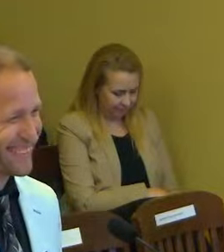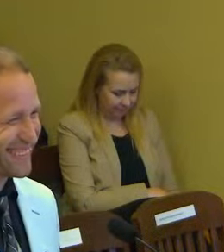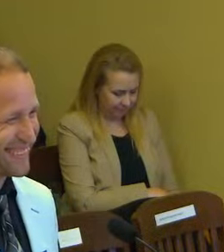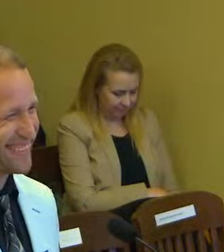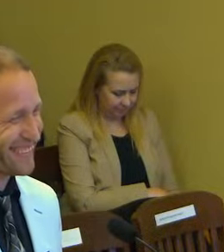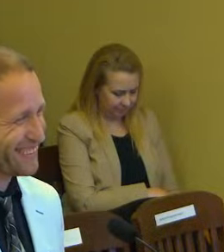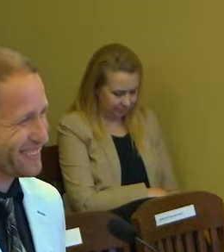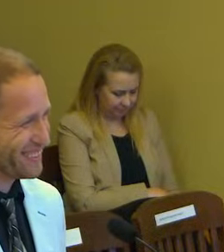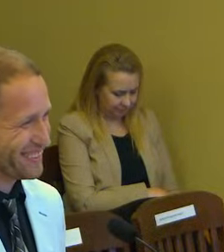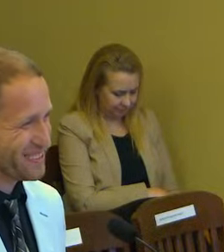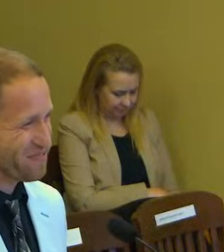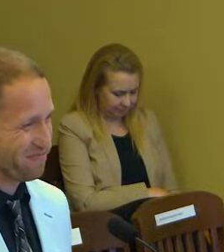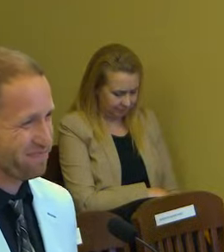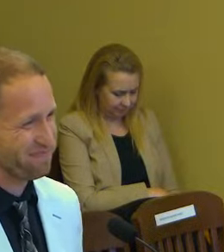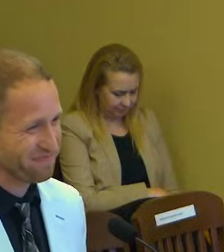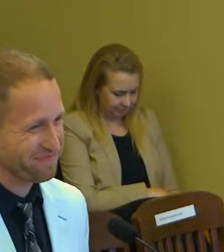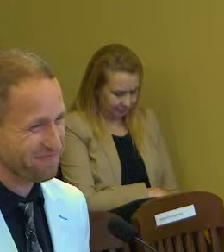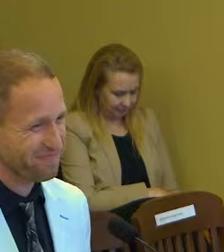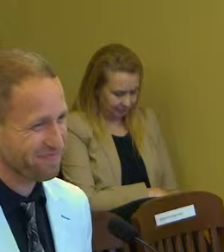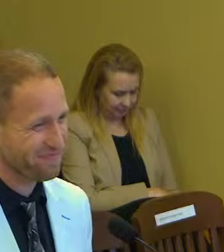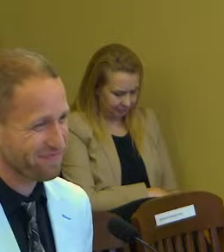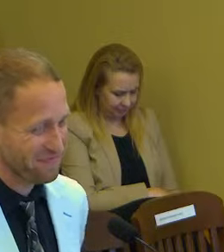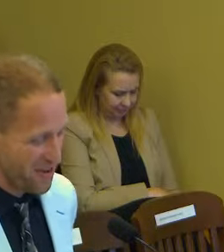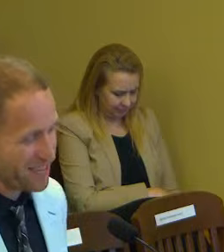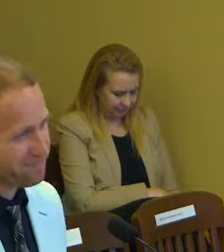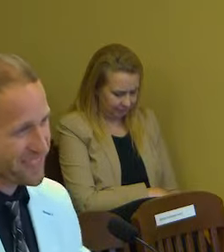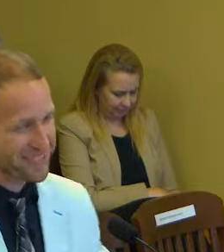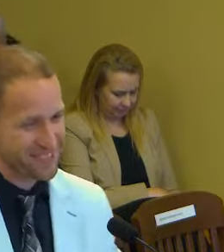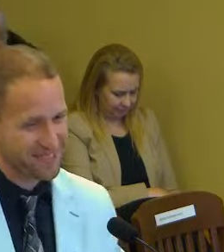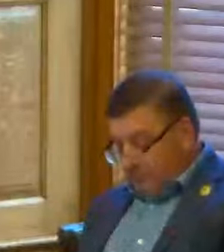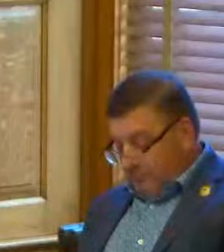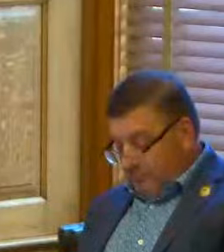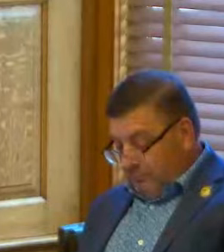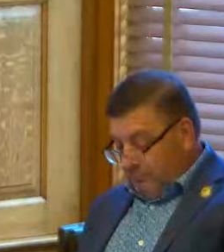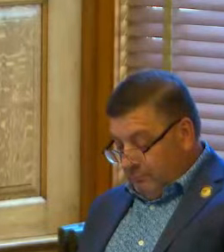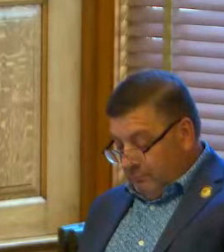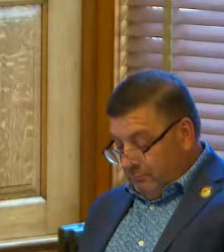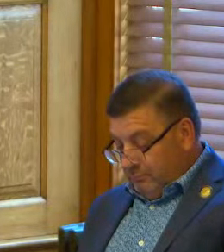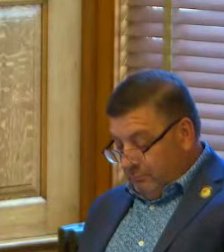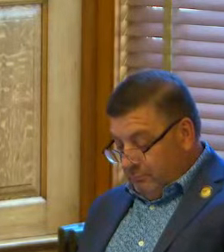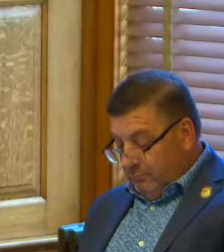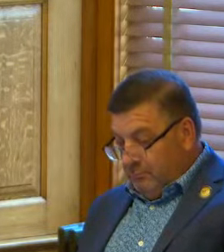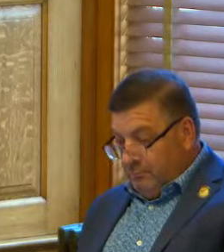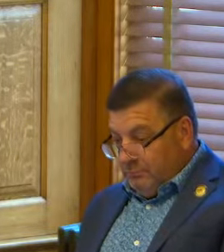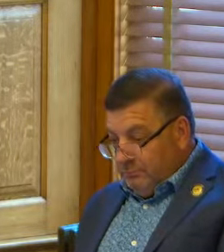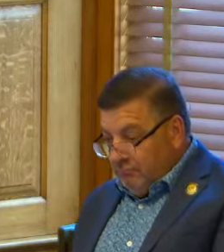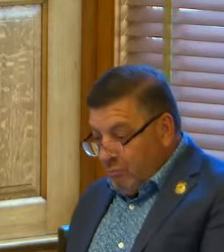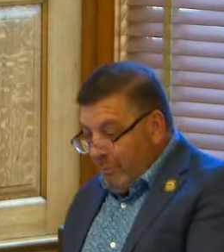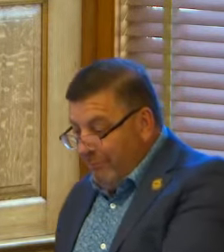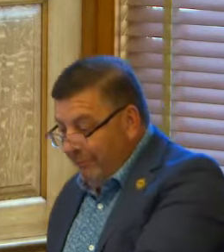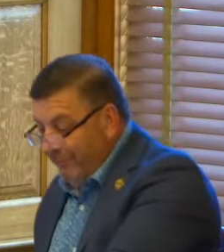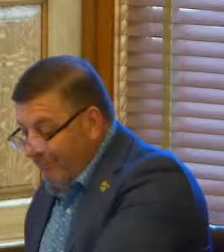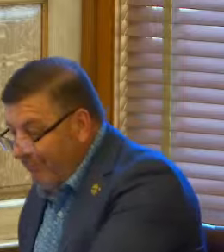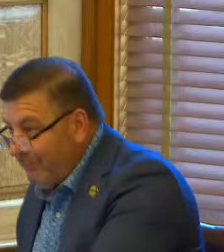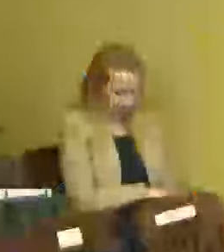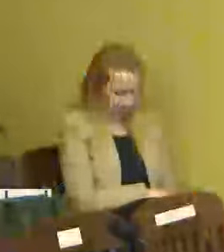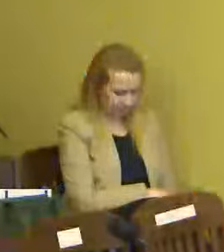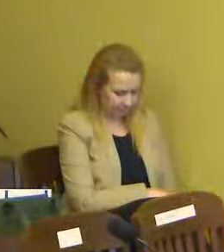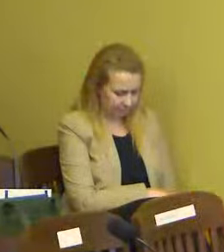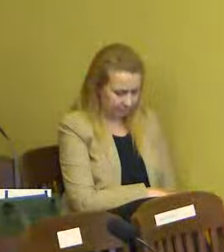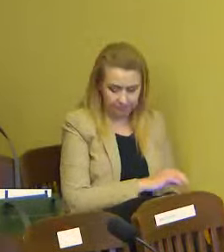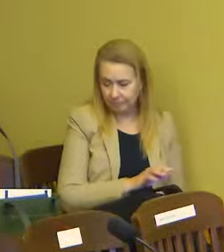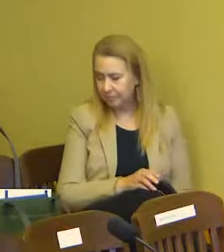Further questions? All right, thank you, sir. All right, thanks, guys. And now we come to University